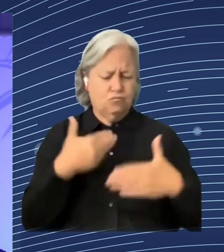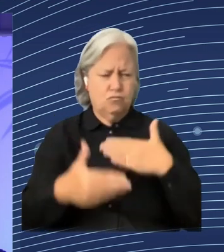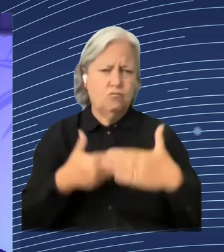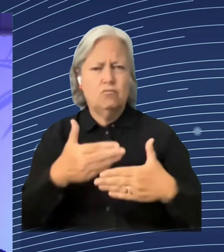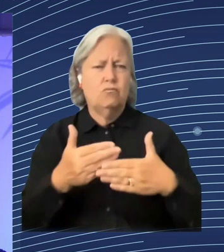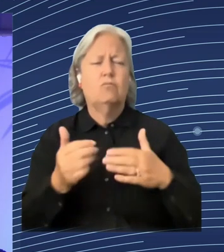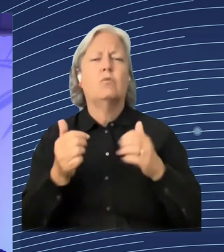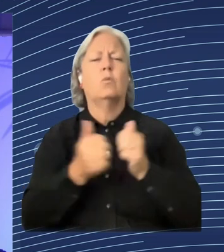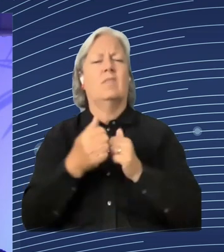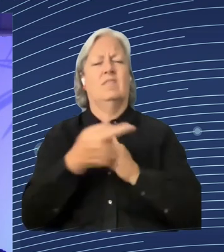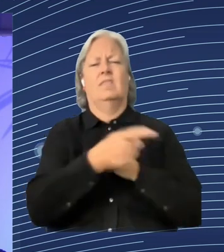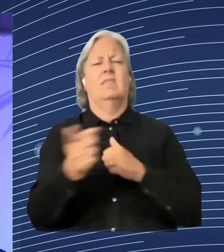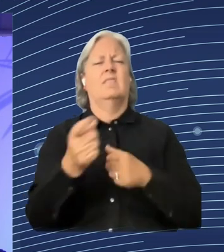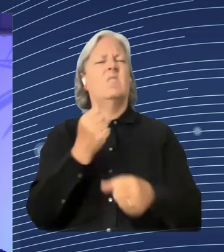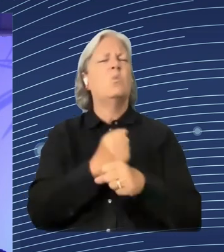it's